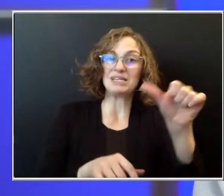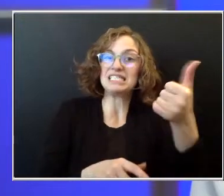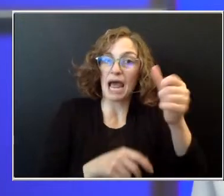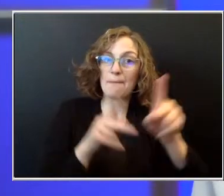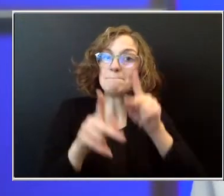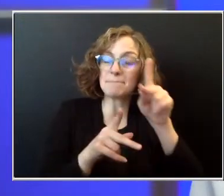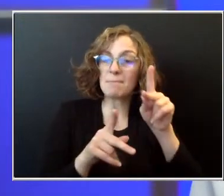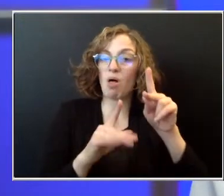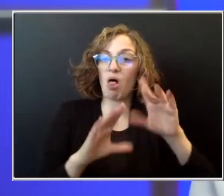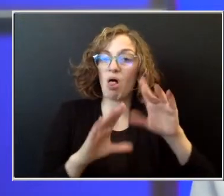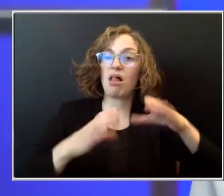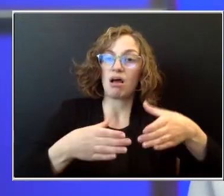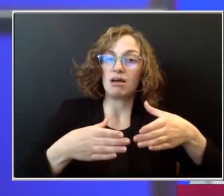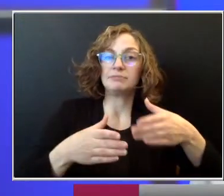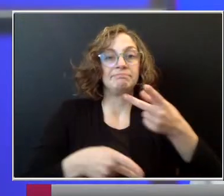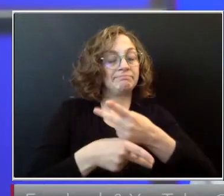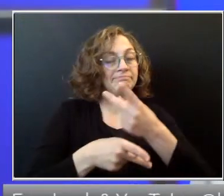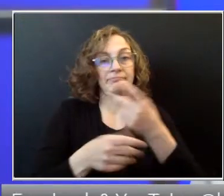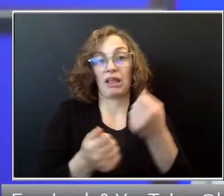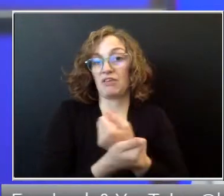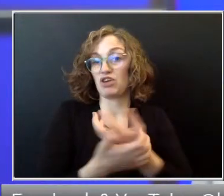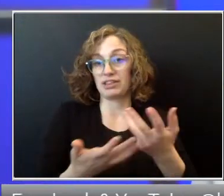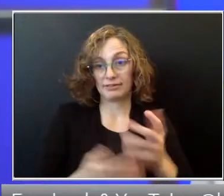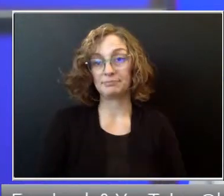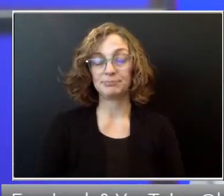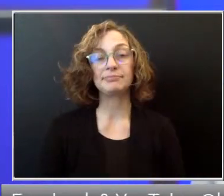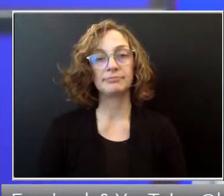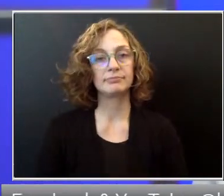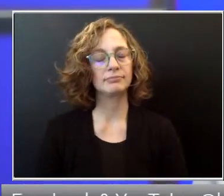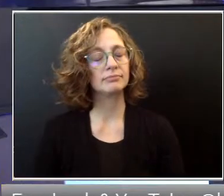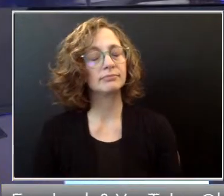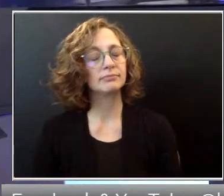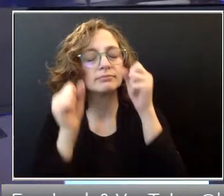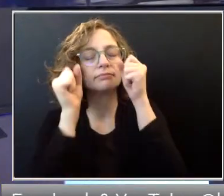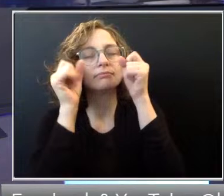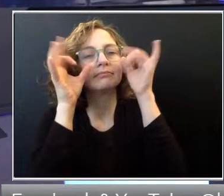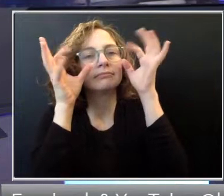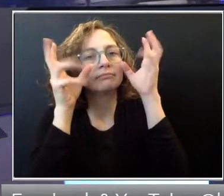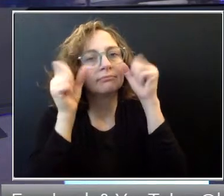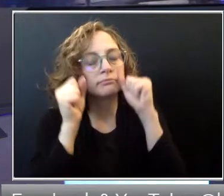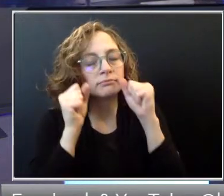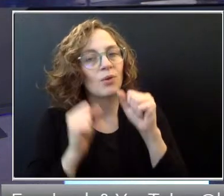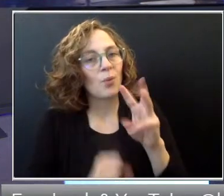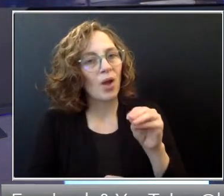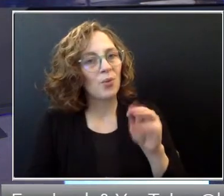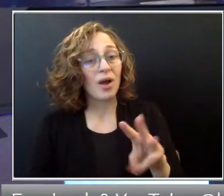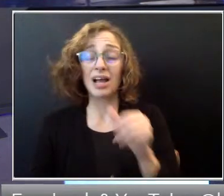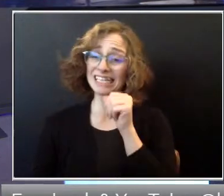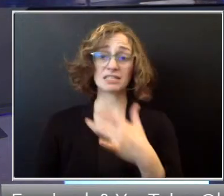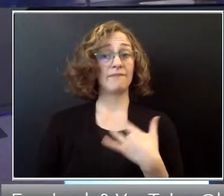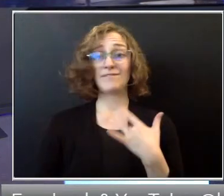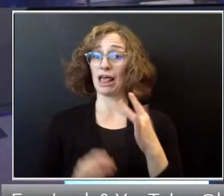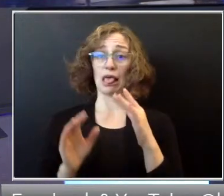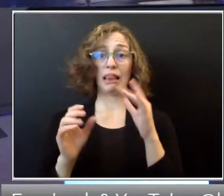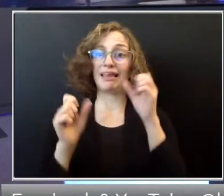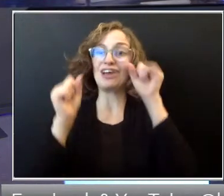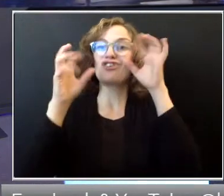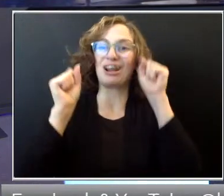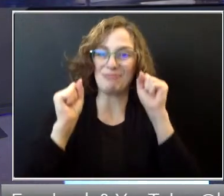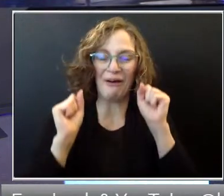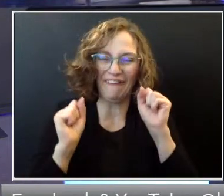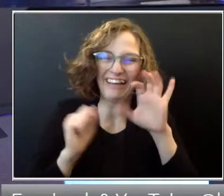nursing, and surgery. That's incredible. It's really beautiful. Yeah, it doesn't feel incredible at the time, as you might imagine, but